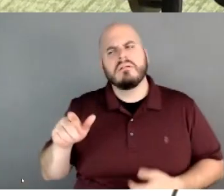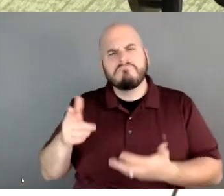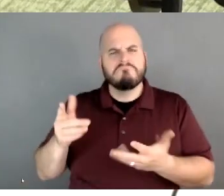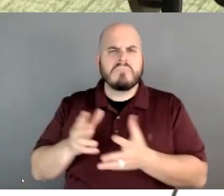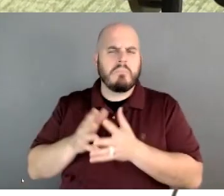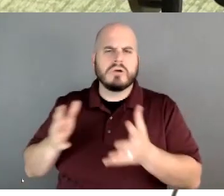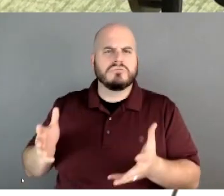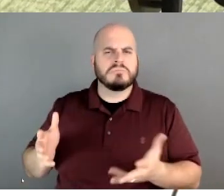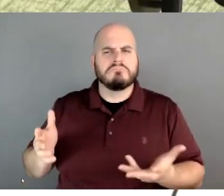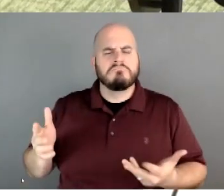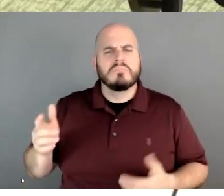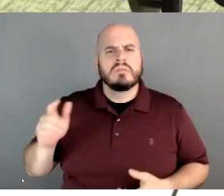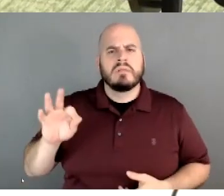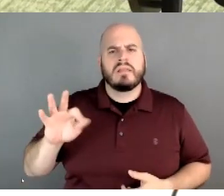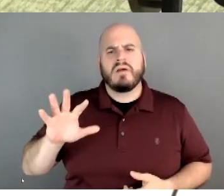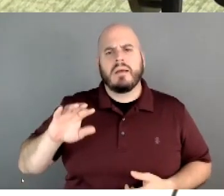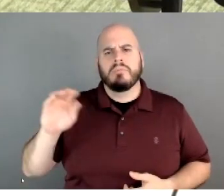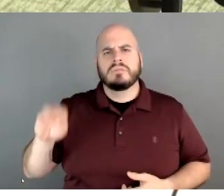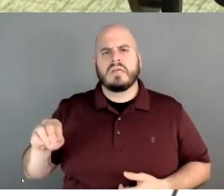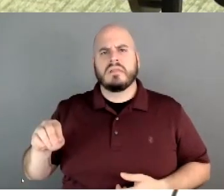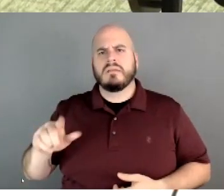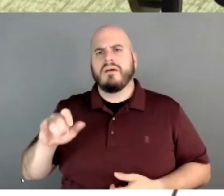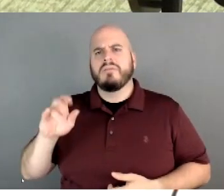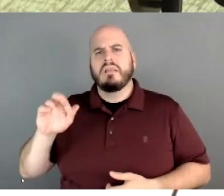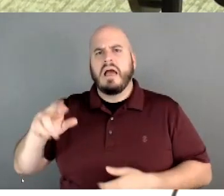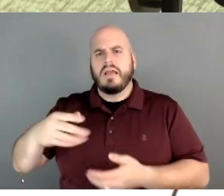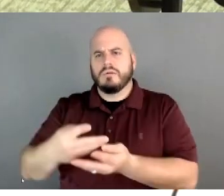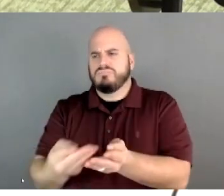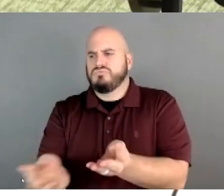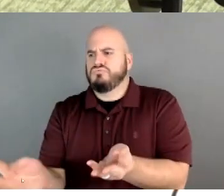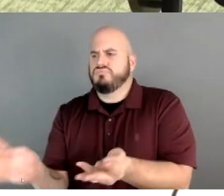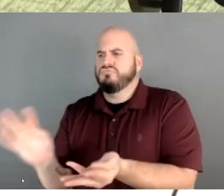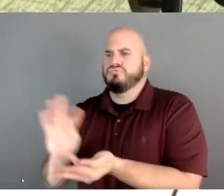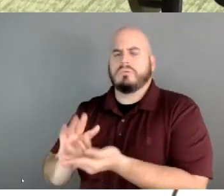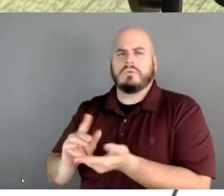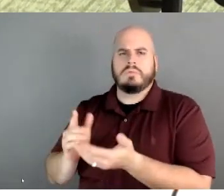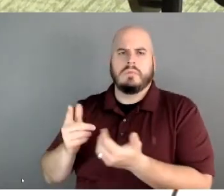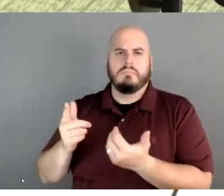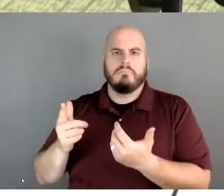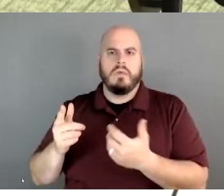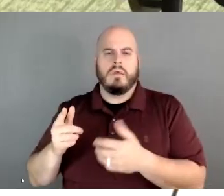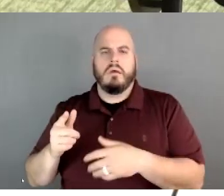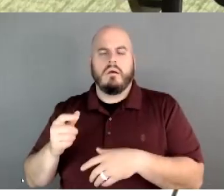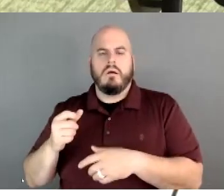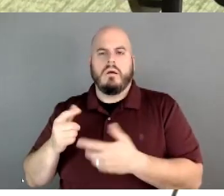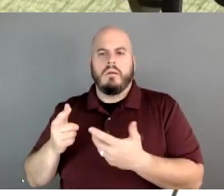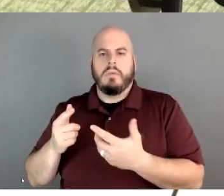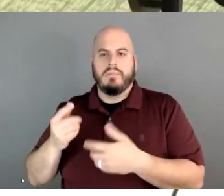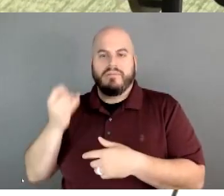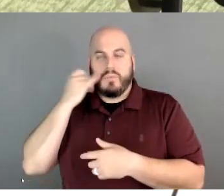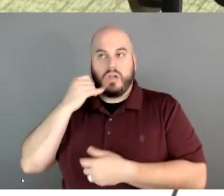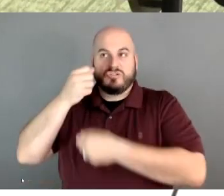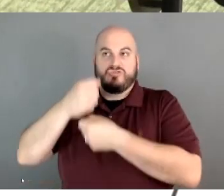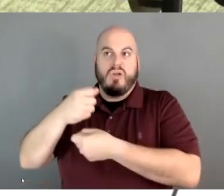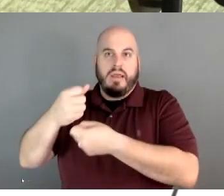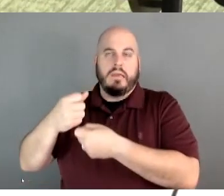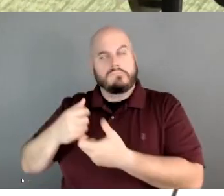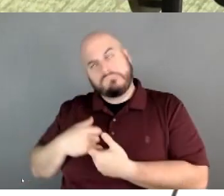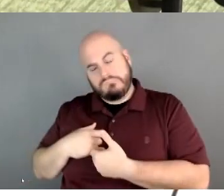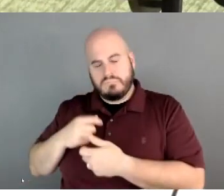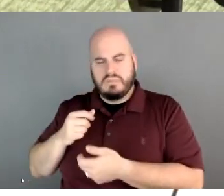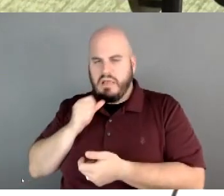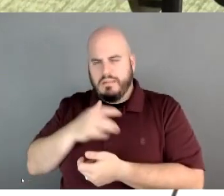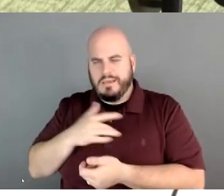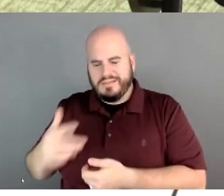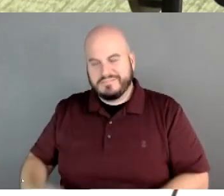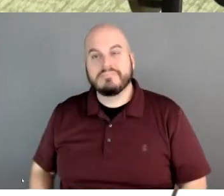95% of the liner is in, so unless they went on strike or something, that would be, which is probably not very likely. Transfer